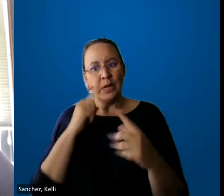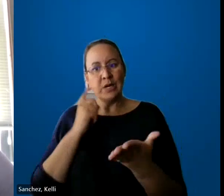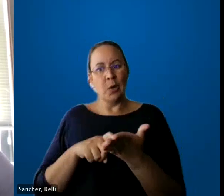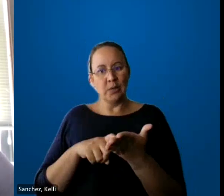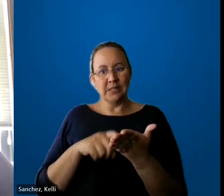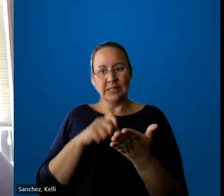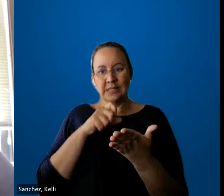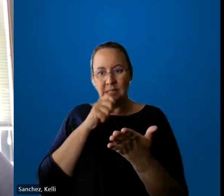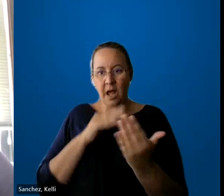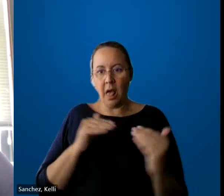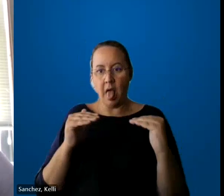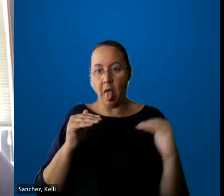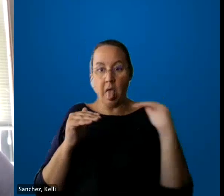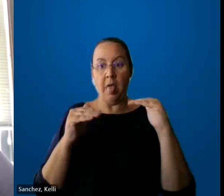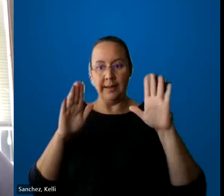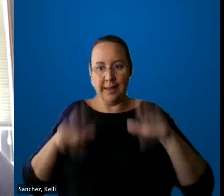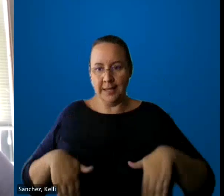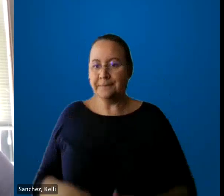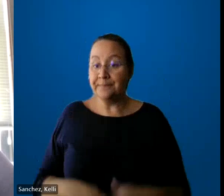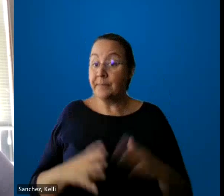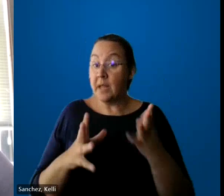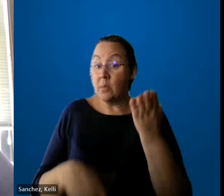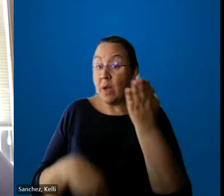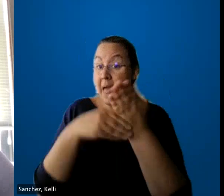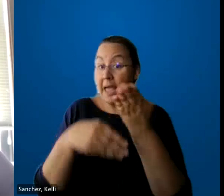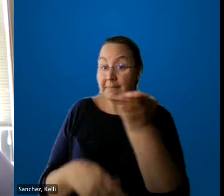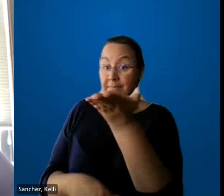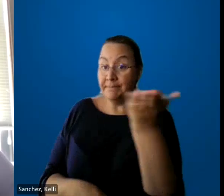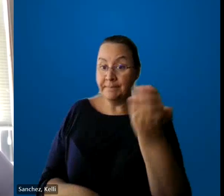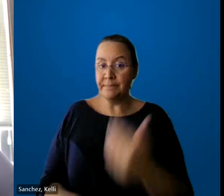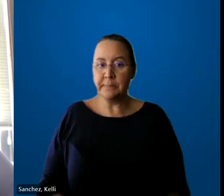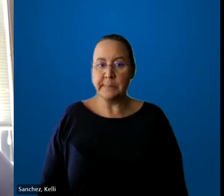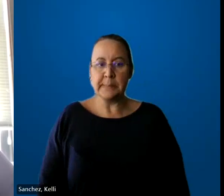Okay. Mm-hmm. Does anybody else want to add anything?